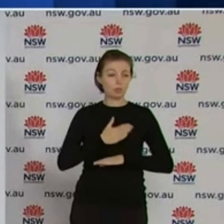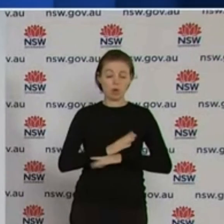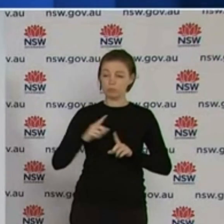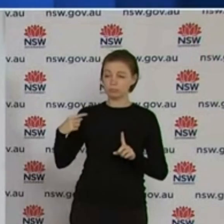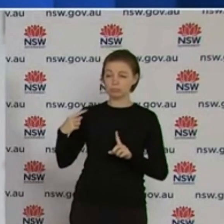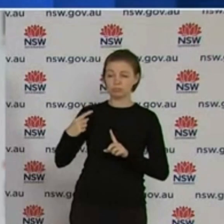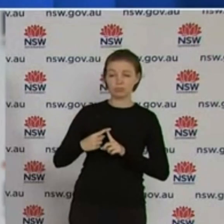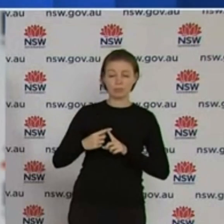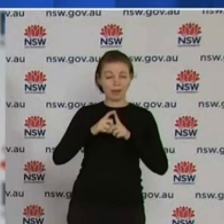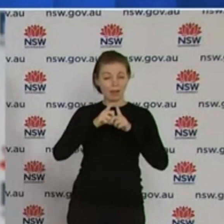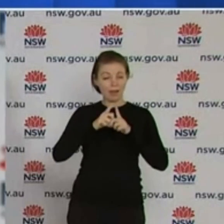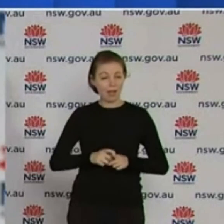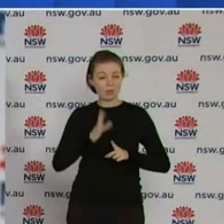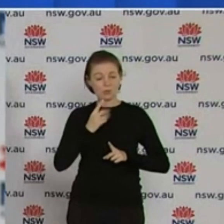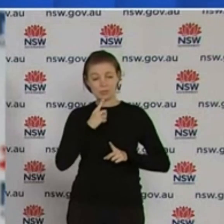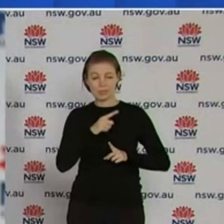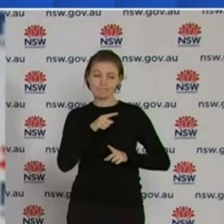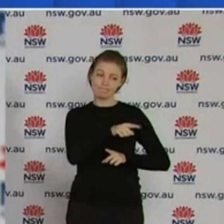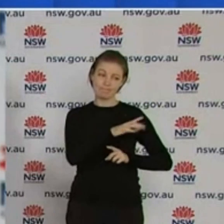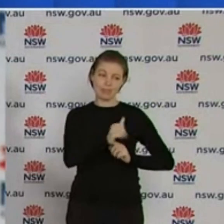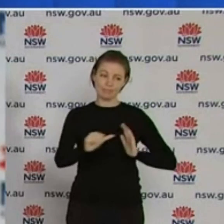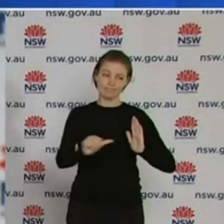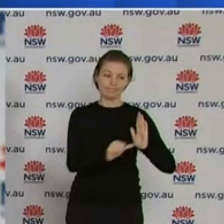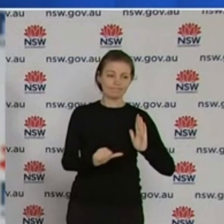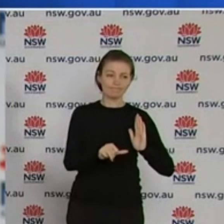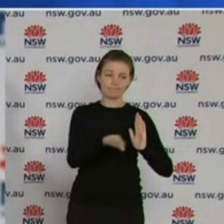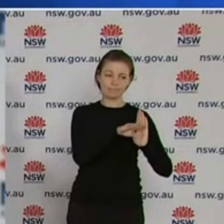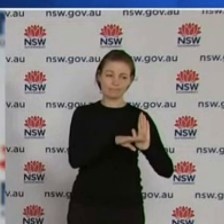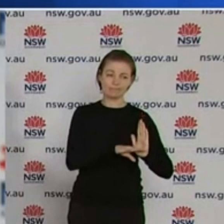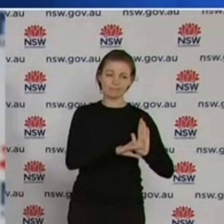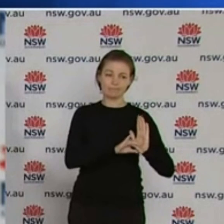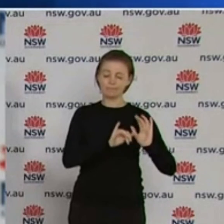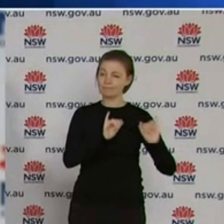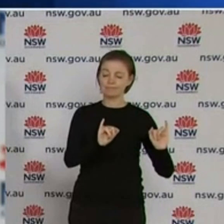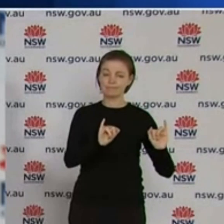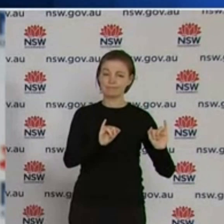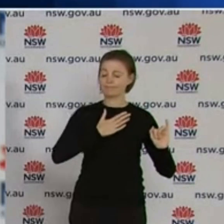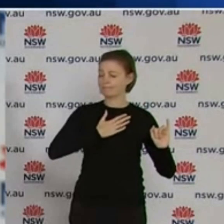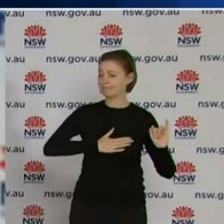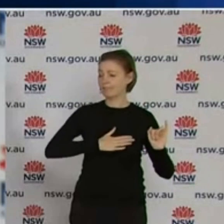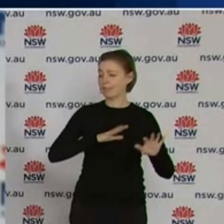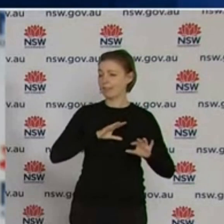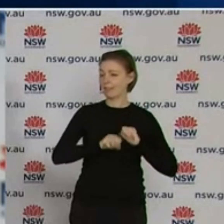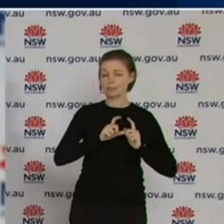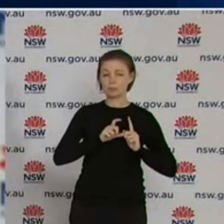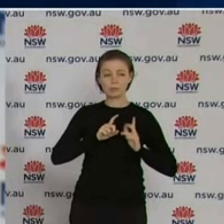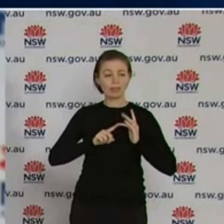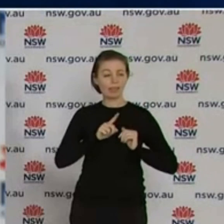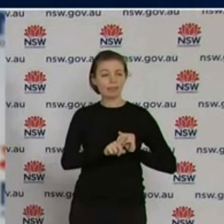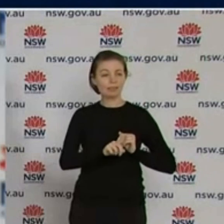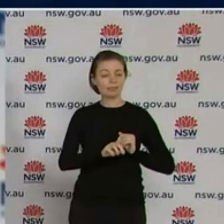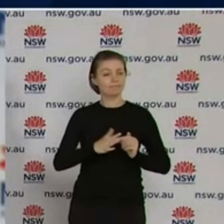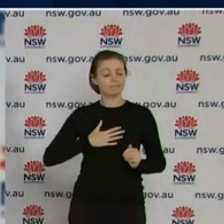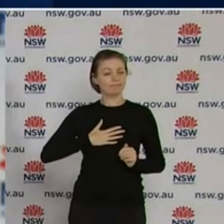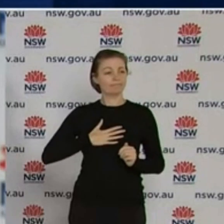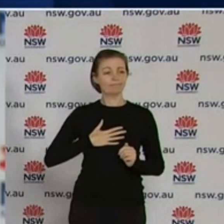when you take away people's freedoms, when you subject them to horrific situations. It's the least pleasant of anything you have to do